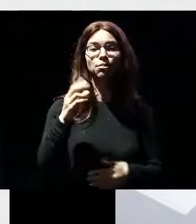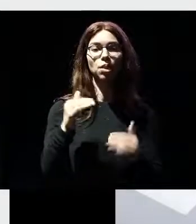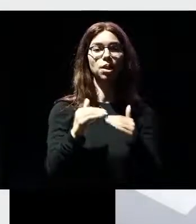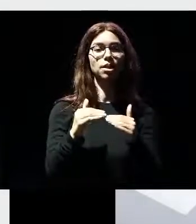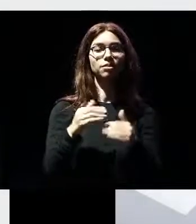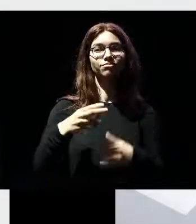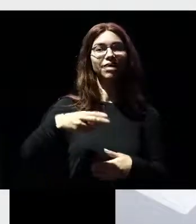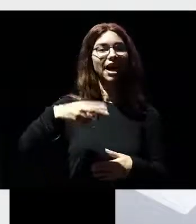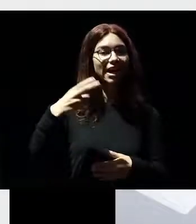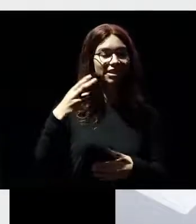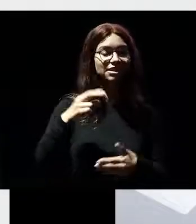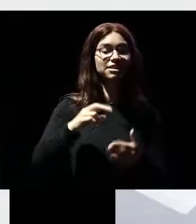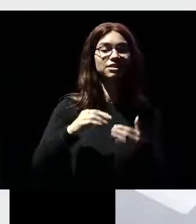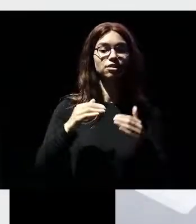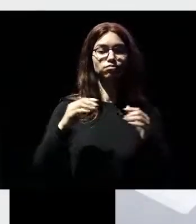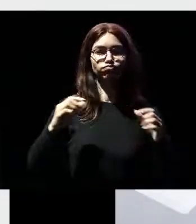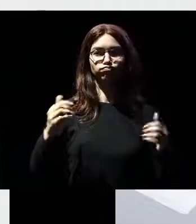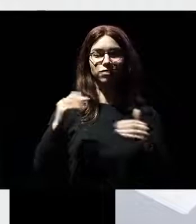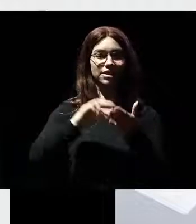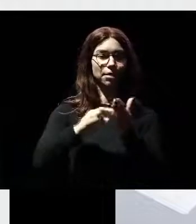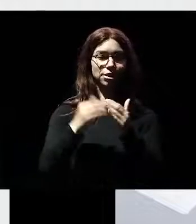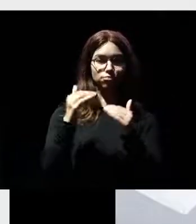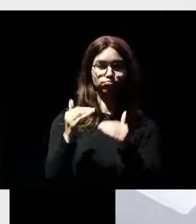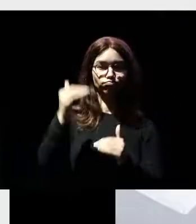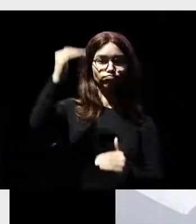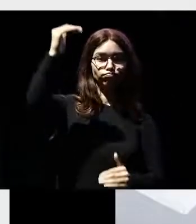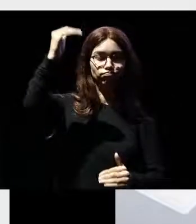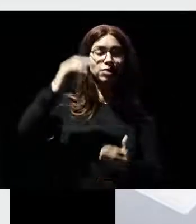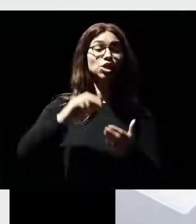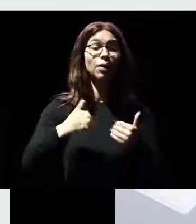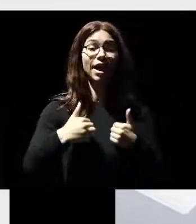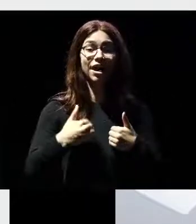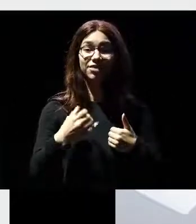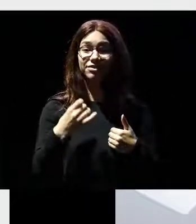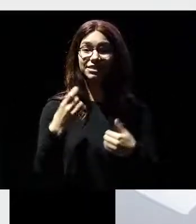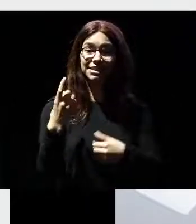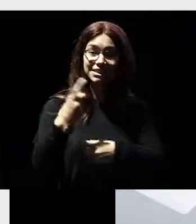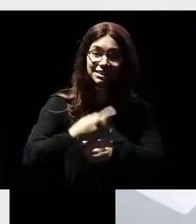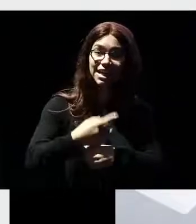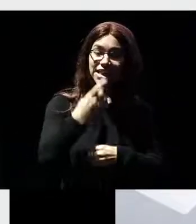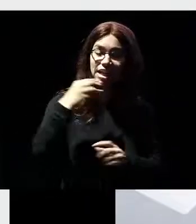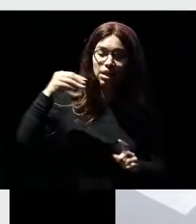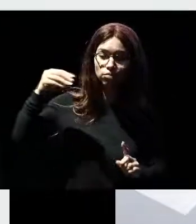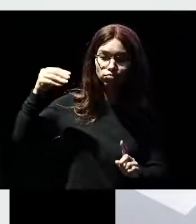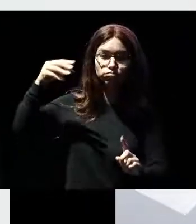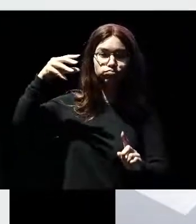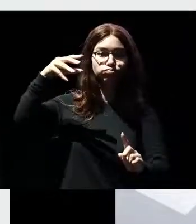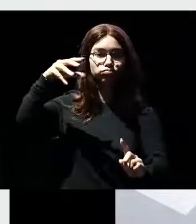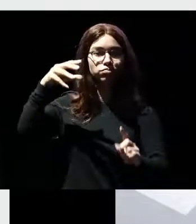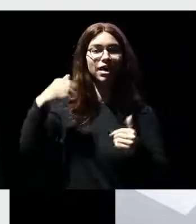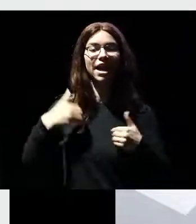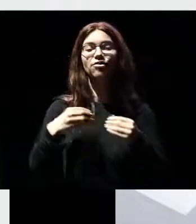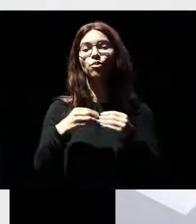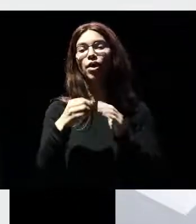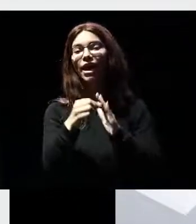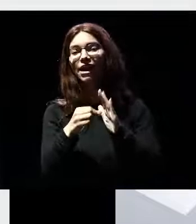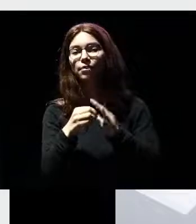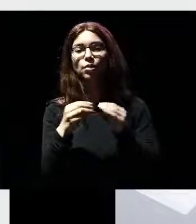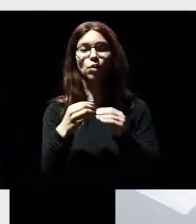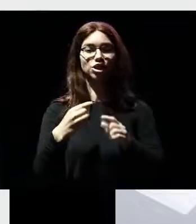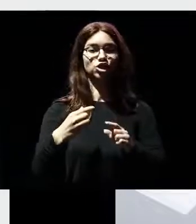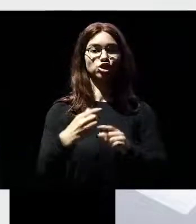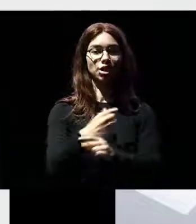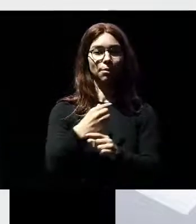space filled with light, series of skylights that have more animated and geometric textures